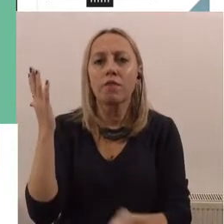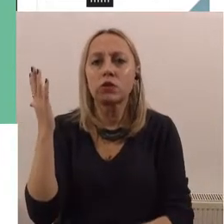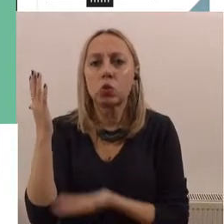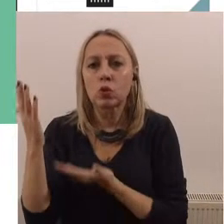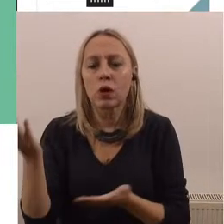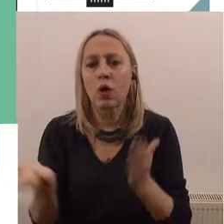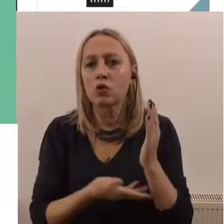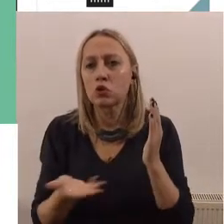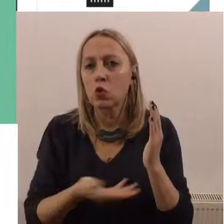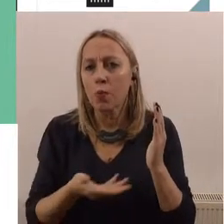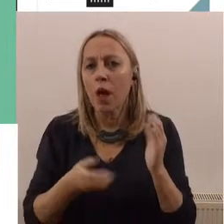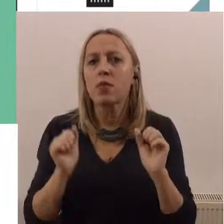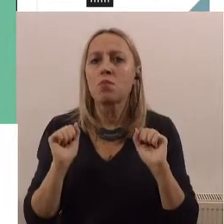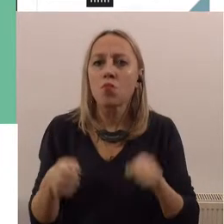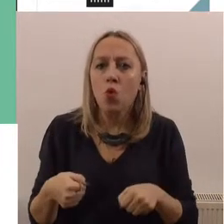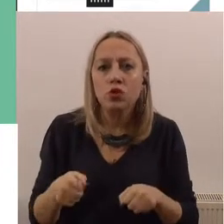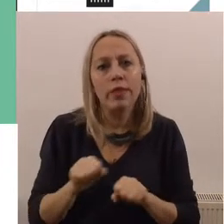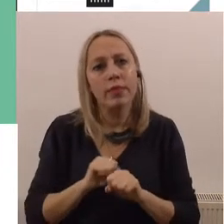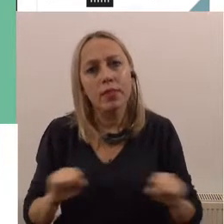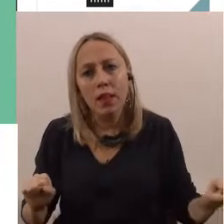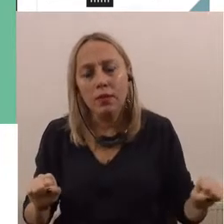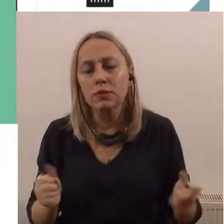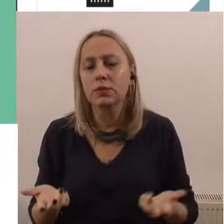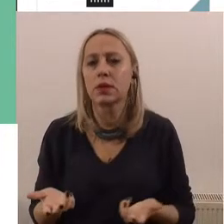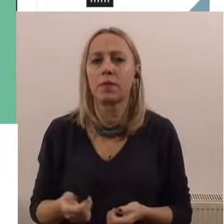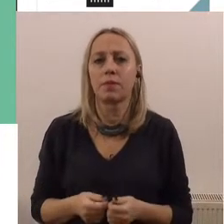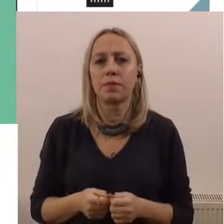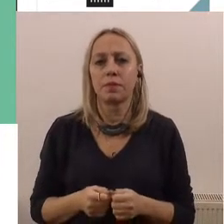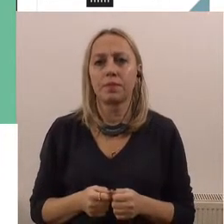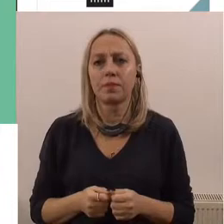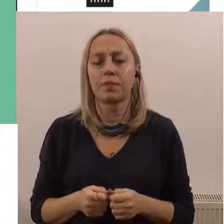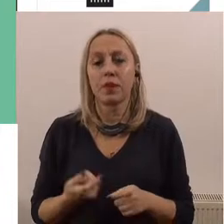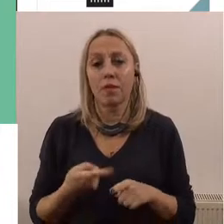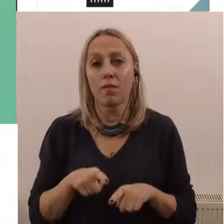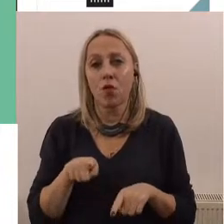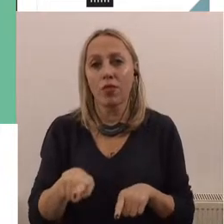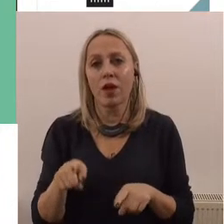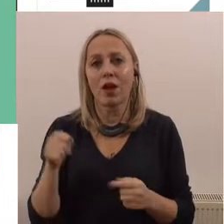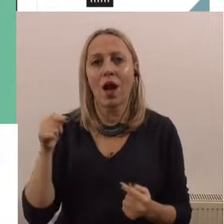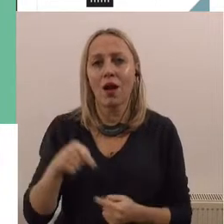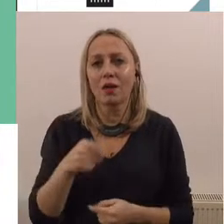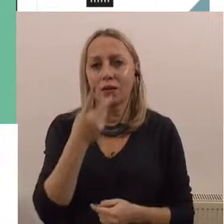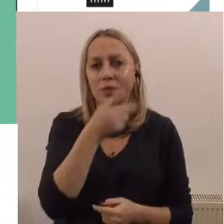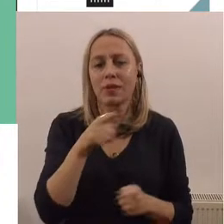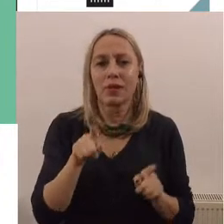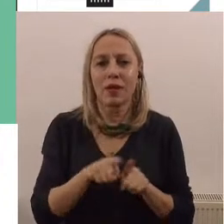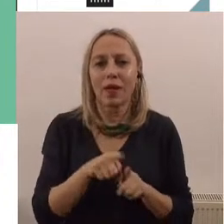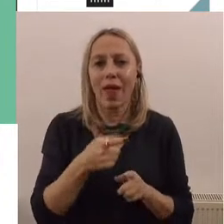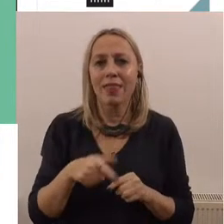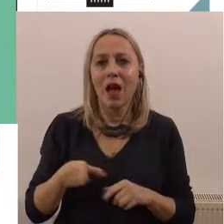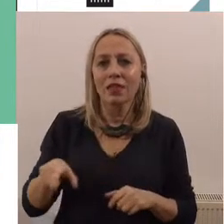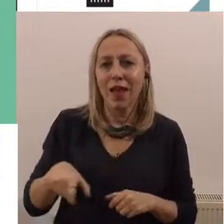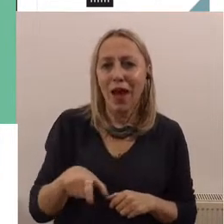So here we've got the real path. So it was like a half kilometer long